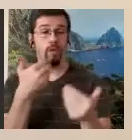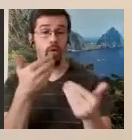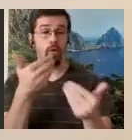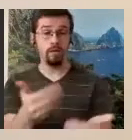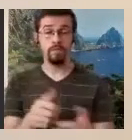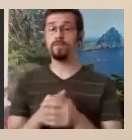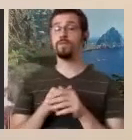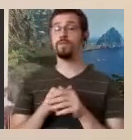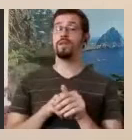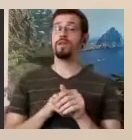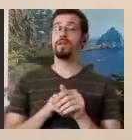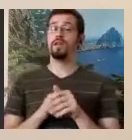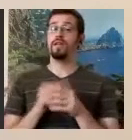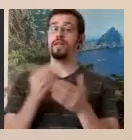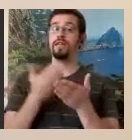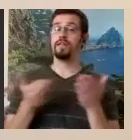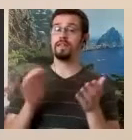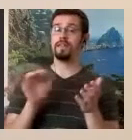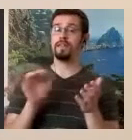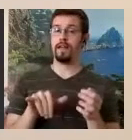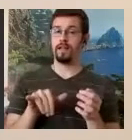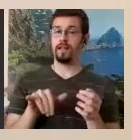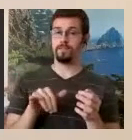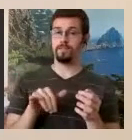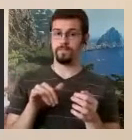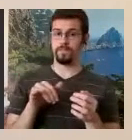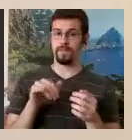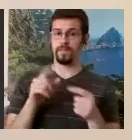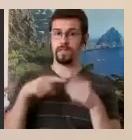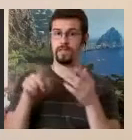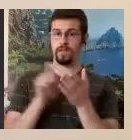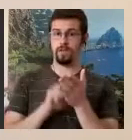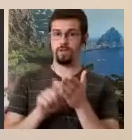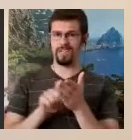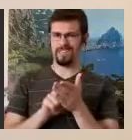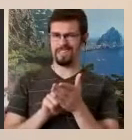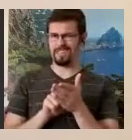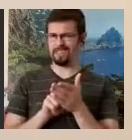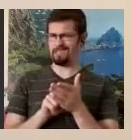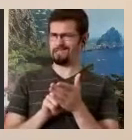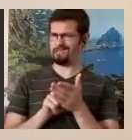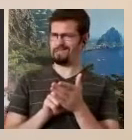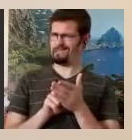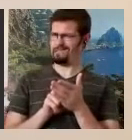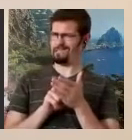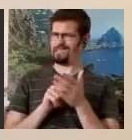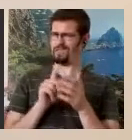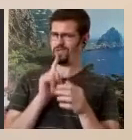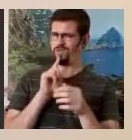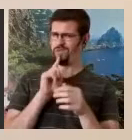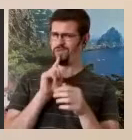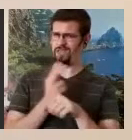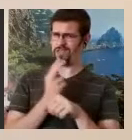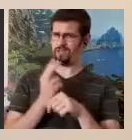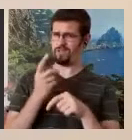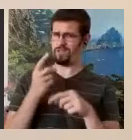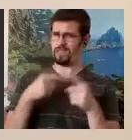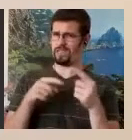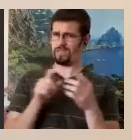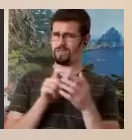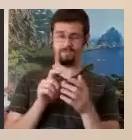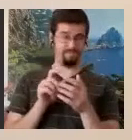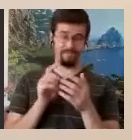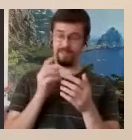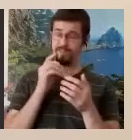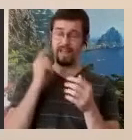And the thing is that sign writing, as it is being used very phonetically, which means that people try to make